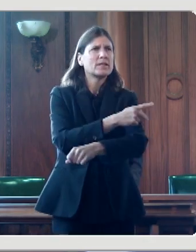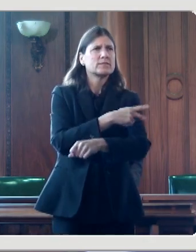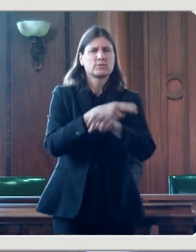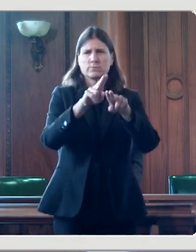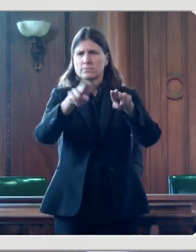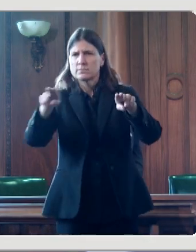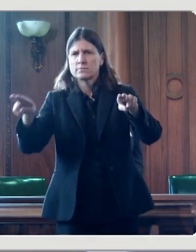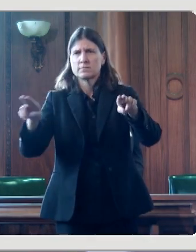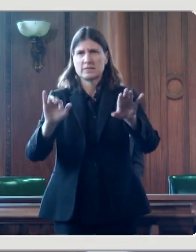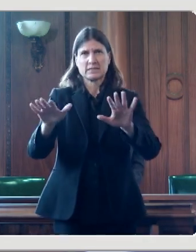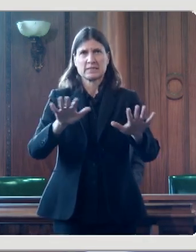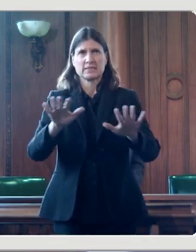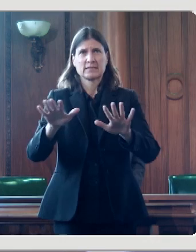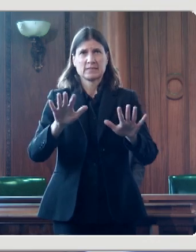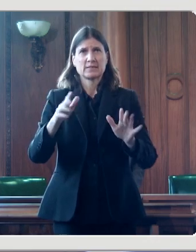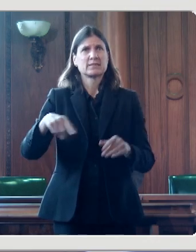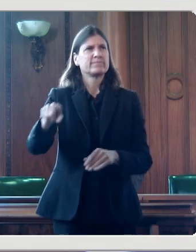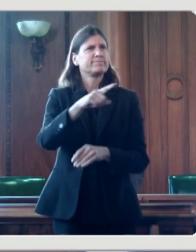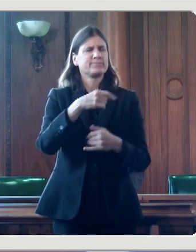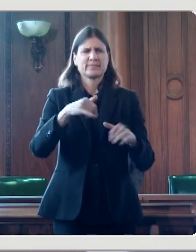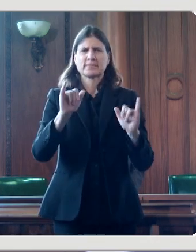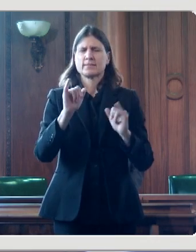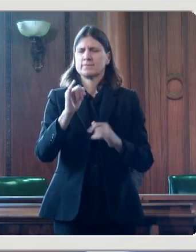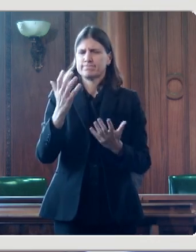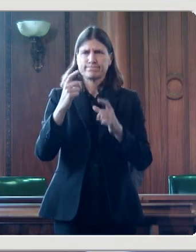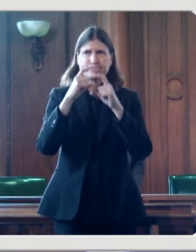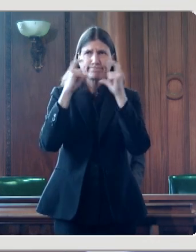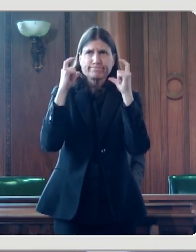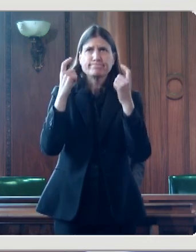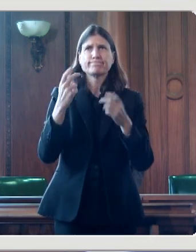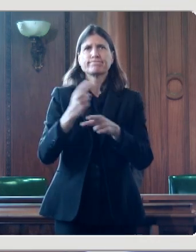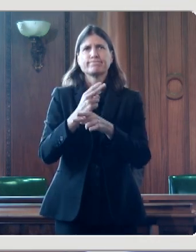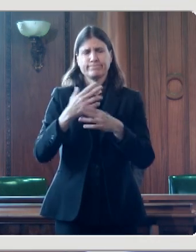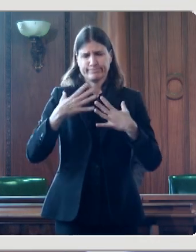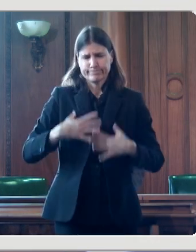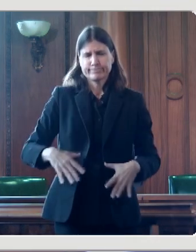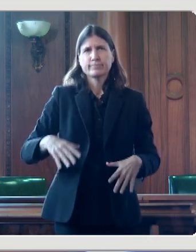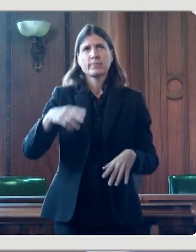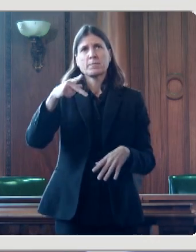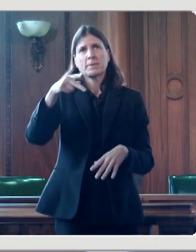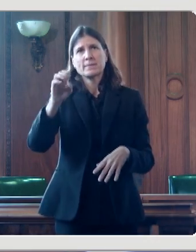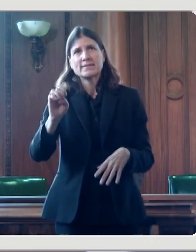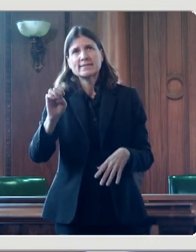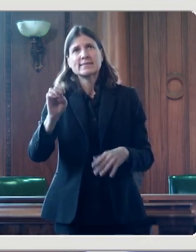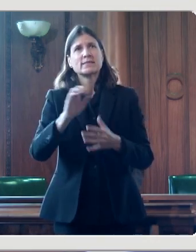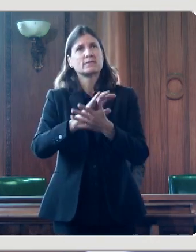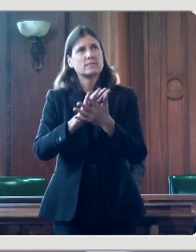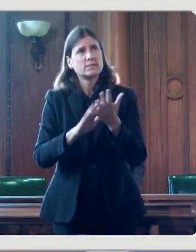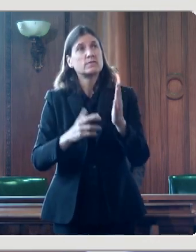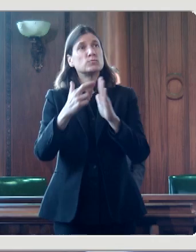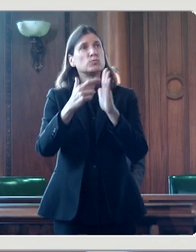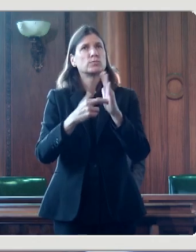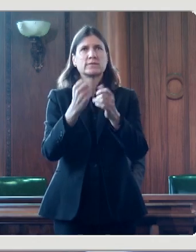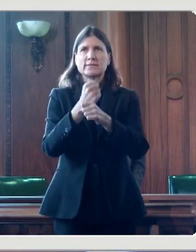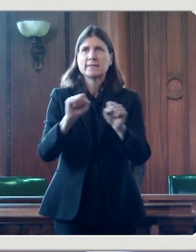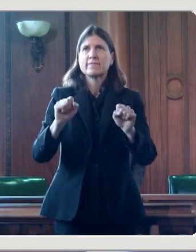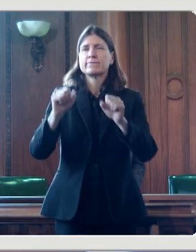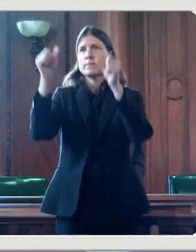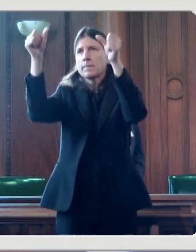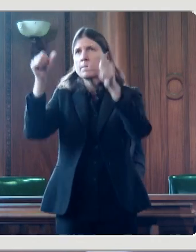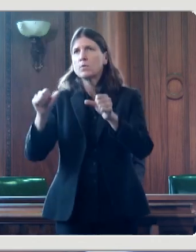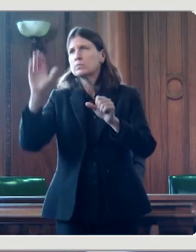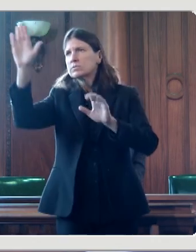and PPE, and we've kept all of our safety protocols in place and enforced. But my